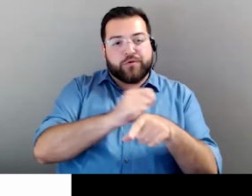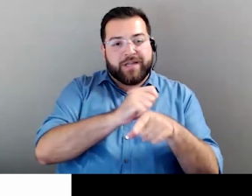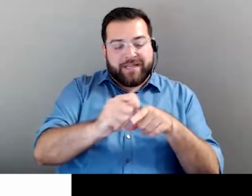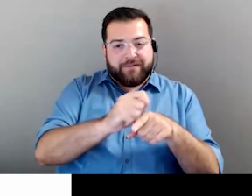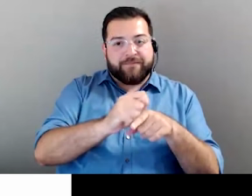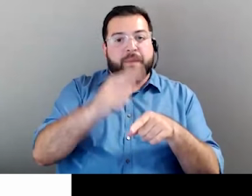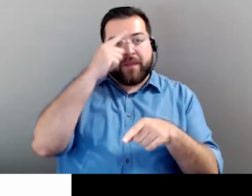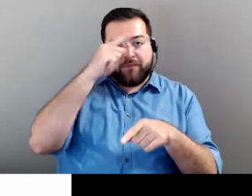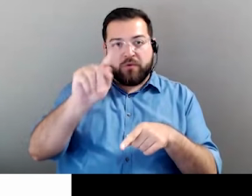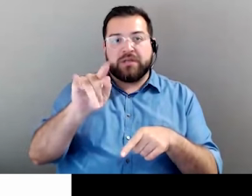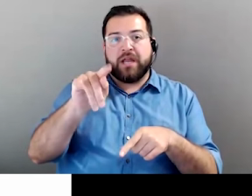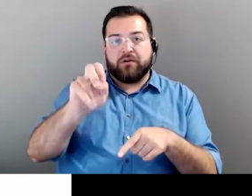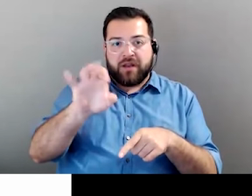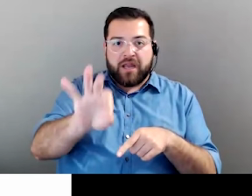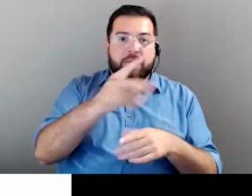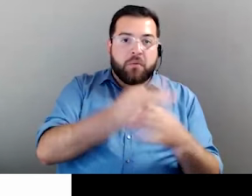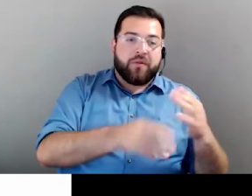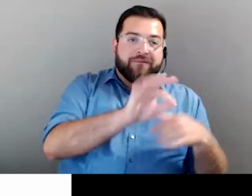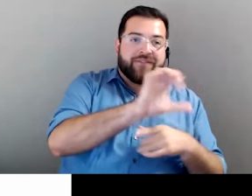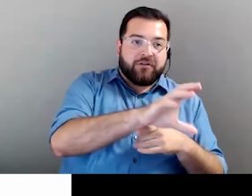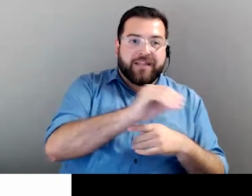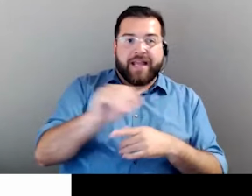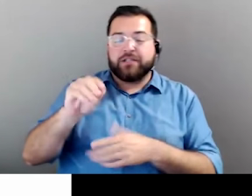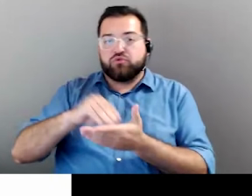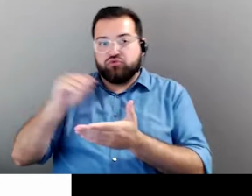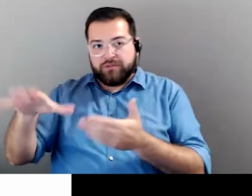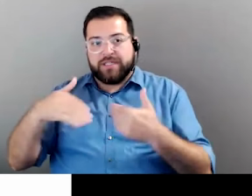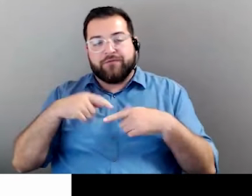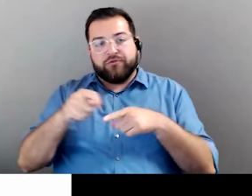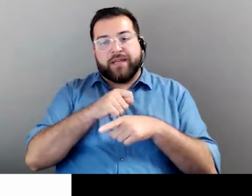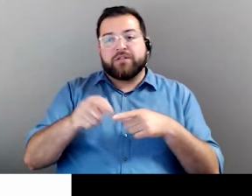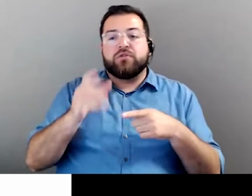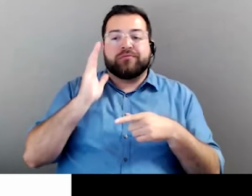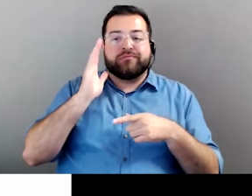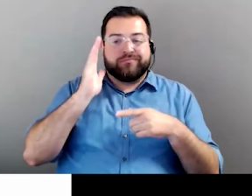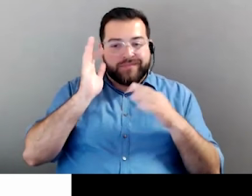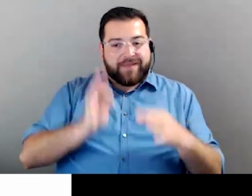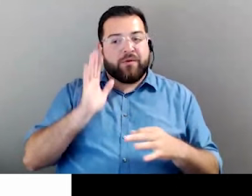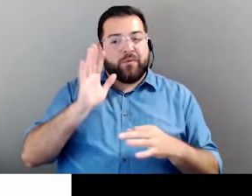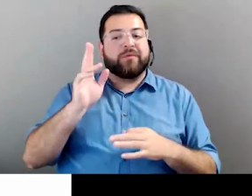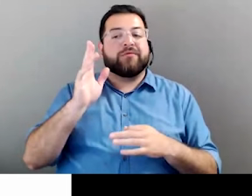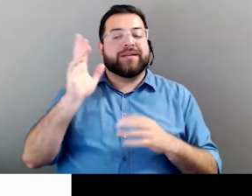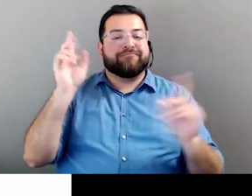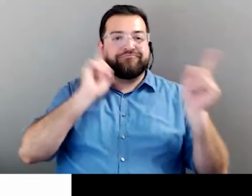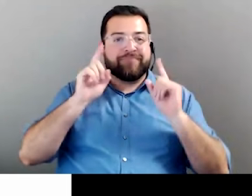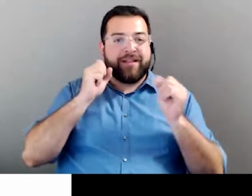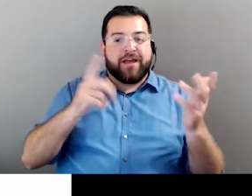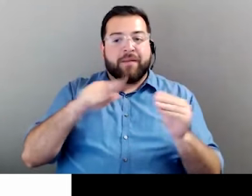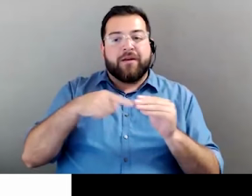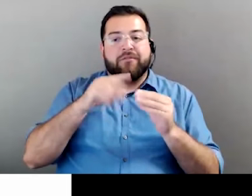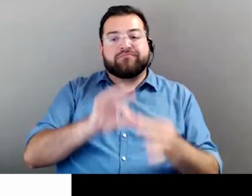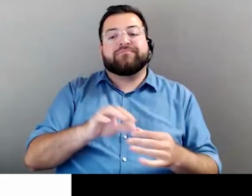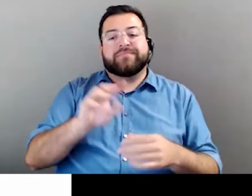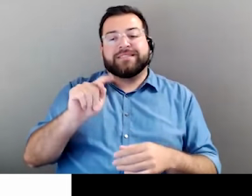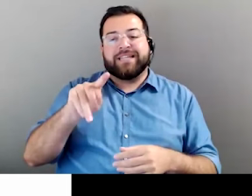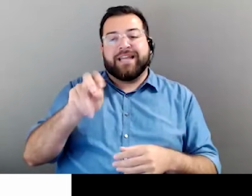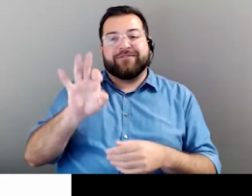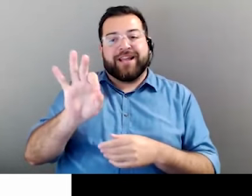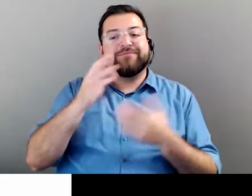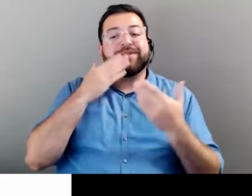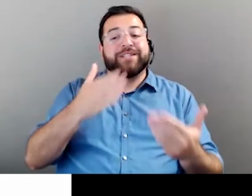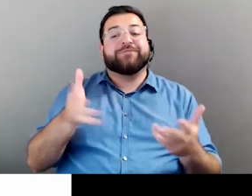IX. So you'll definitely be hearing a lot about Title IX. So fun stuff. But